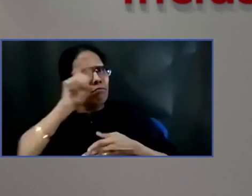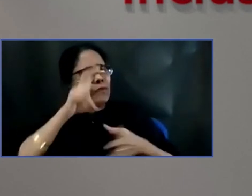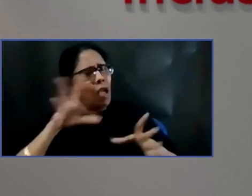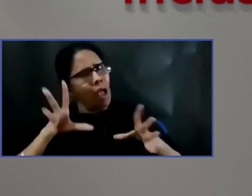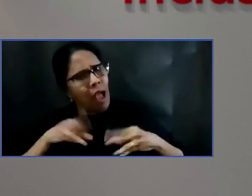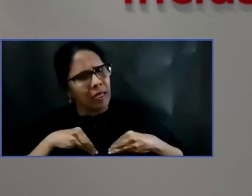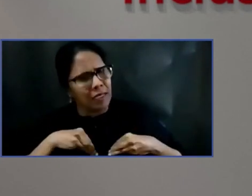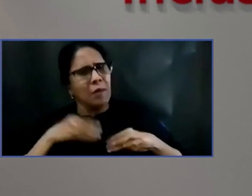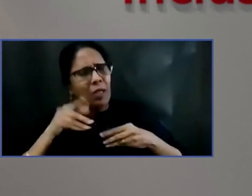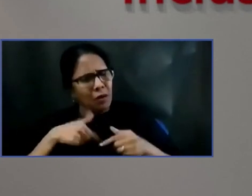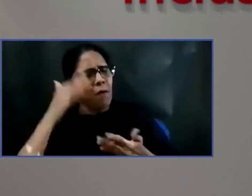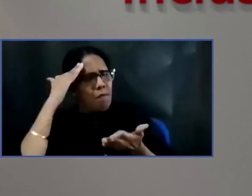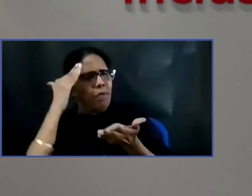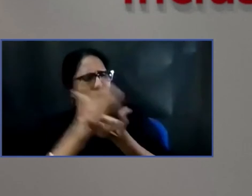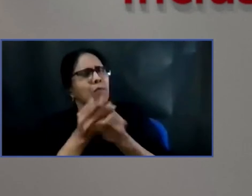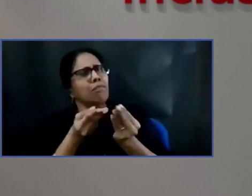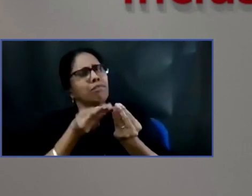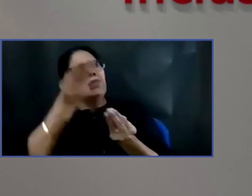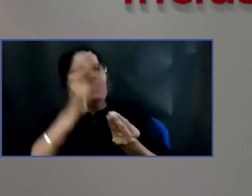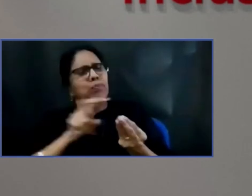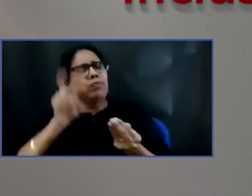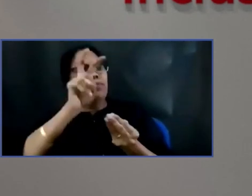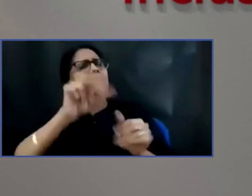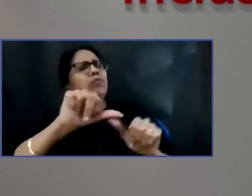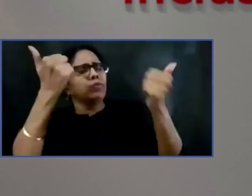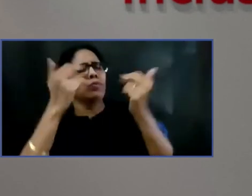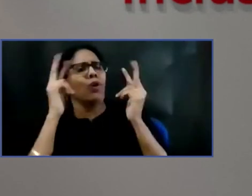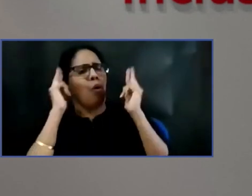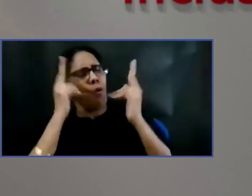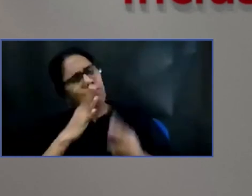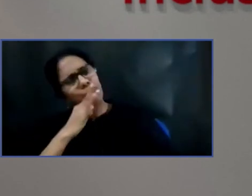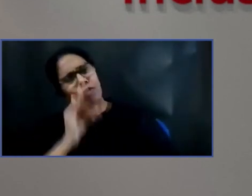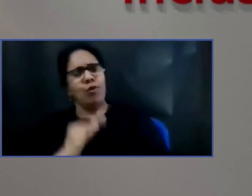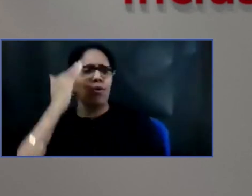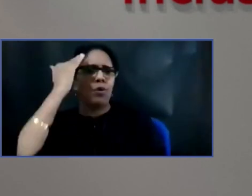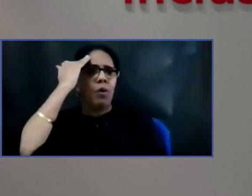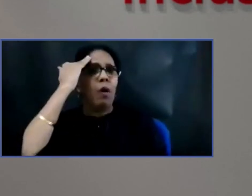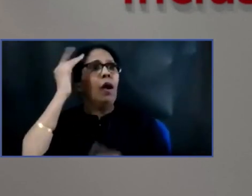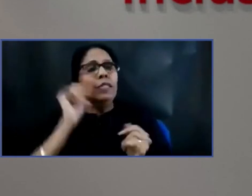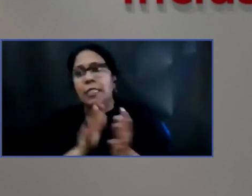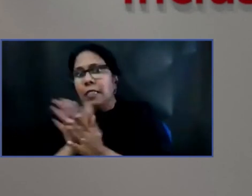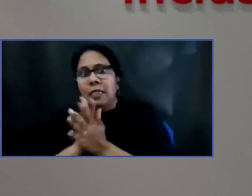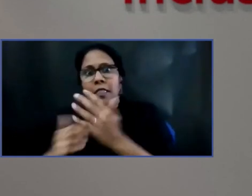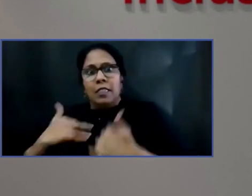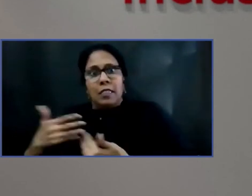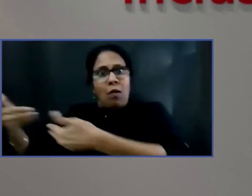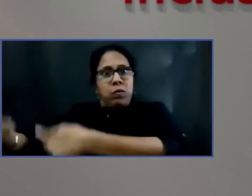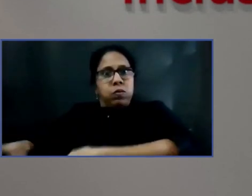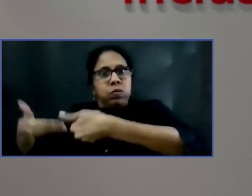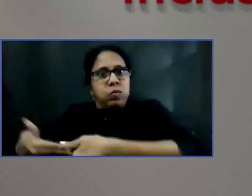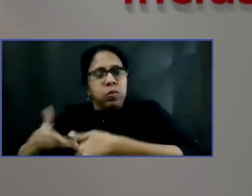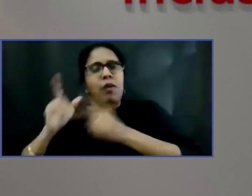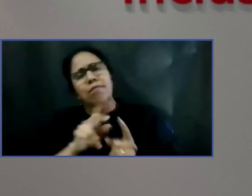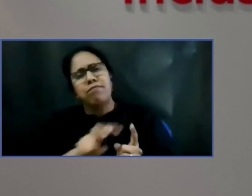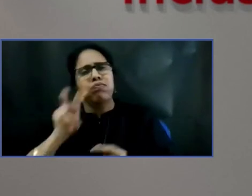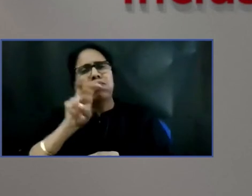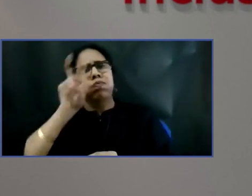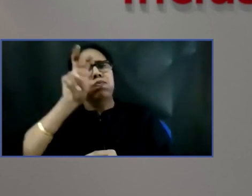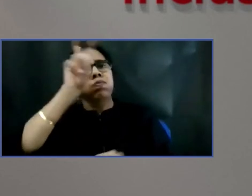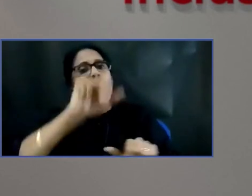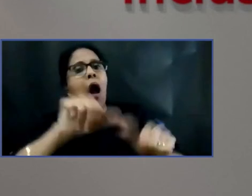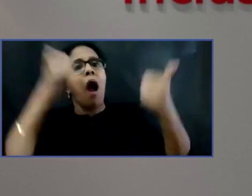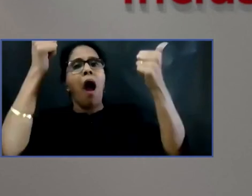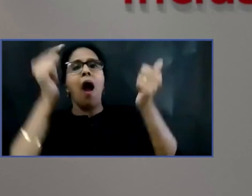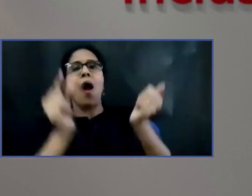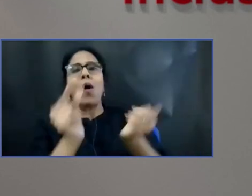we believe in you and you can do it. And with that kind of motivation, I finished You know, I submitted the Hurupi.